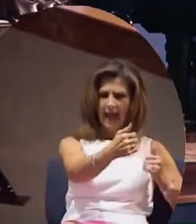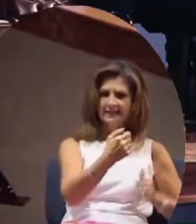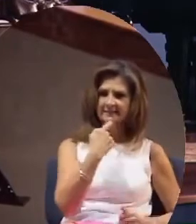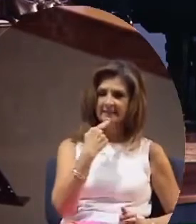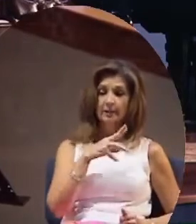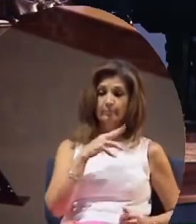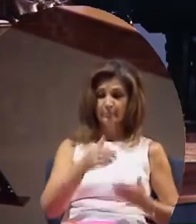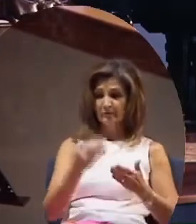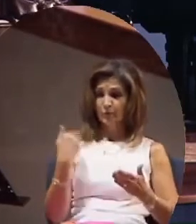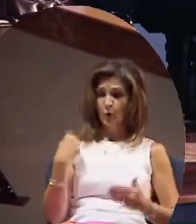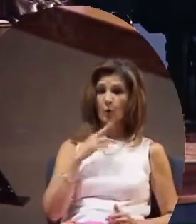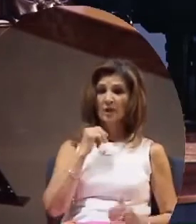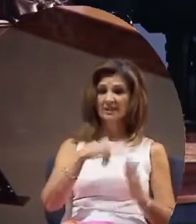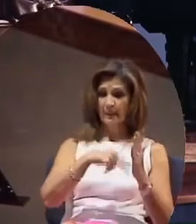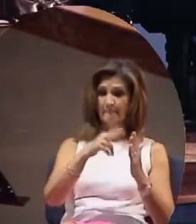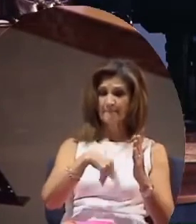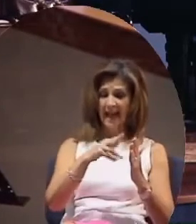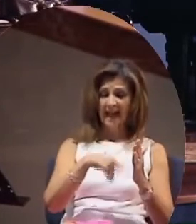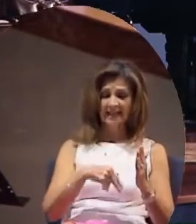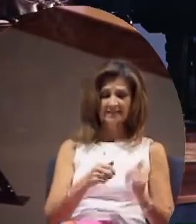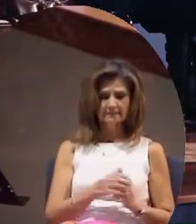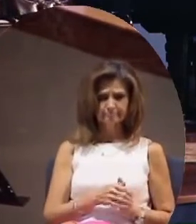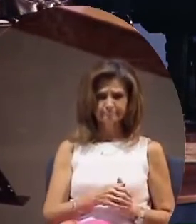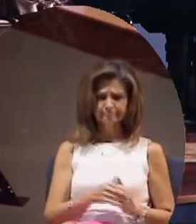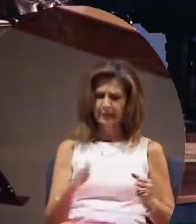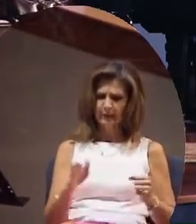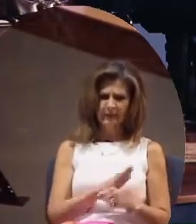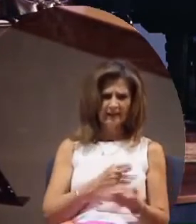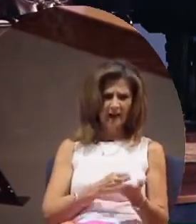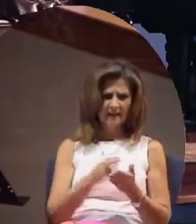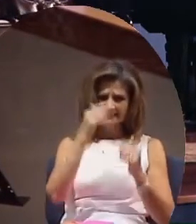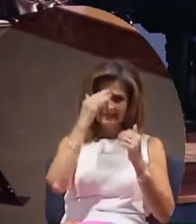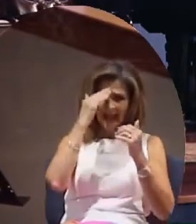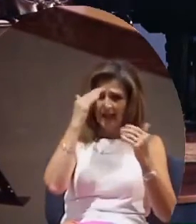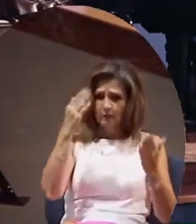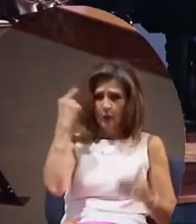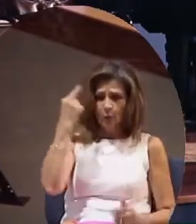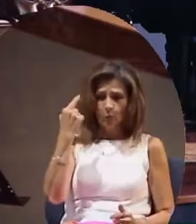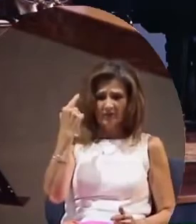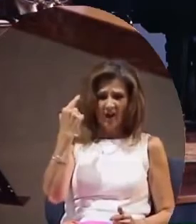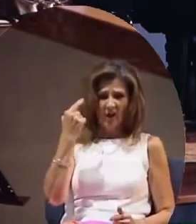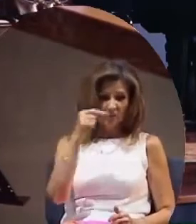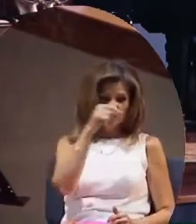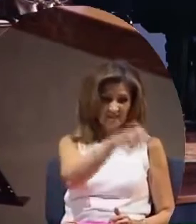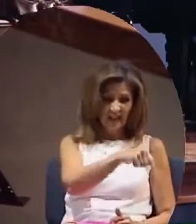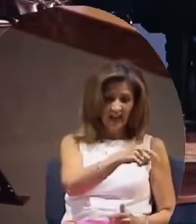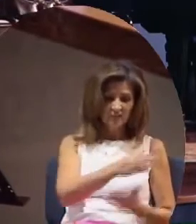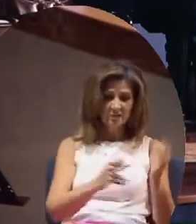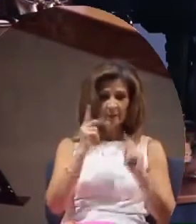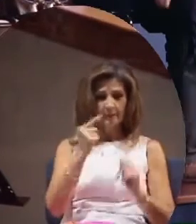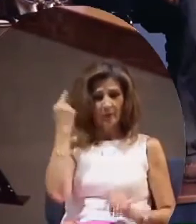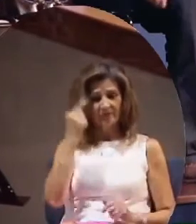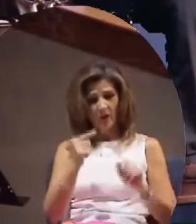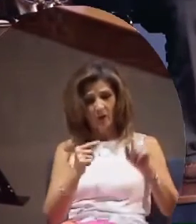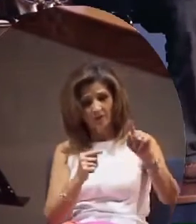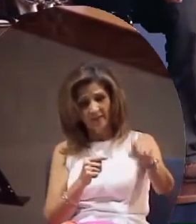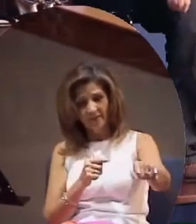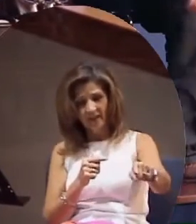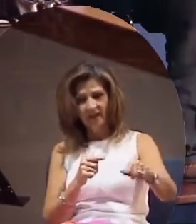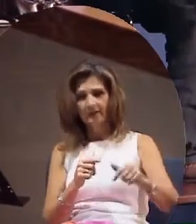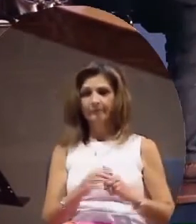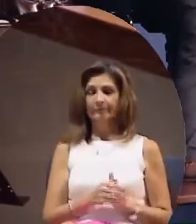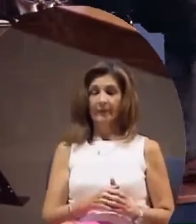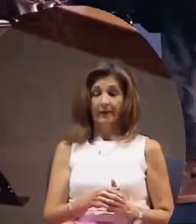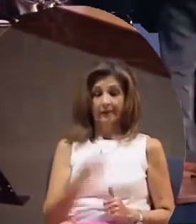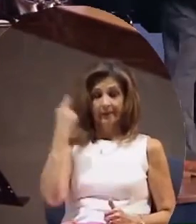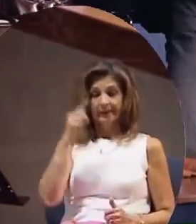paint here. And he said, be totally honest with you, I don't know. He said, we thought it was here. And said, some folks thought it went all the way to that ditch. I